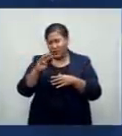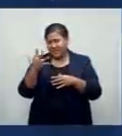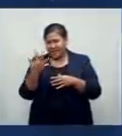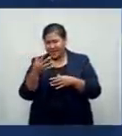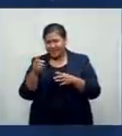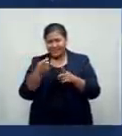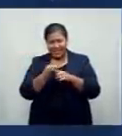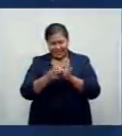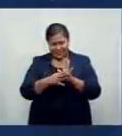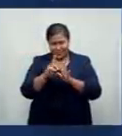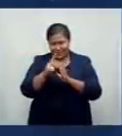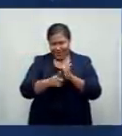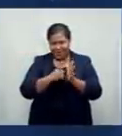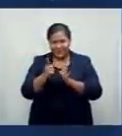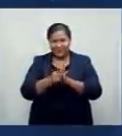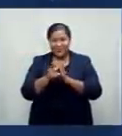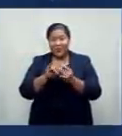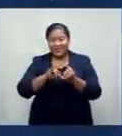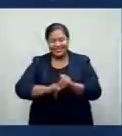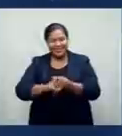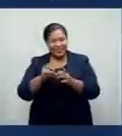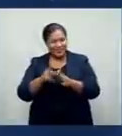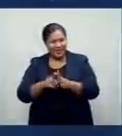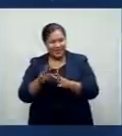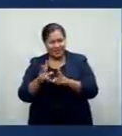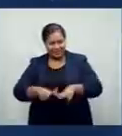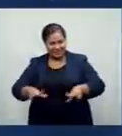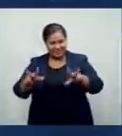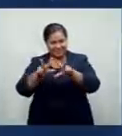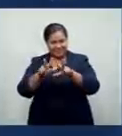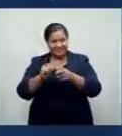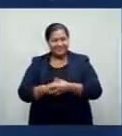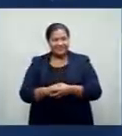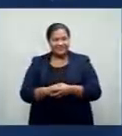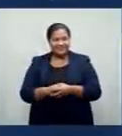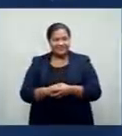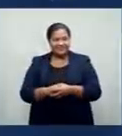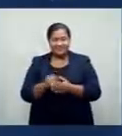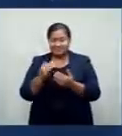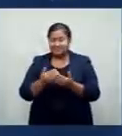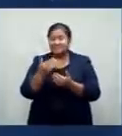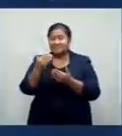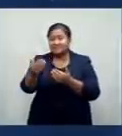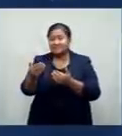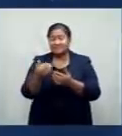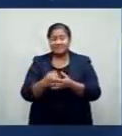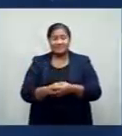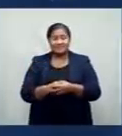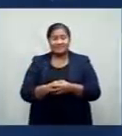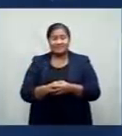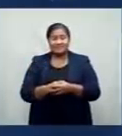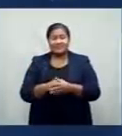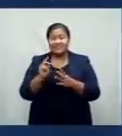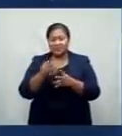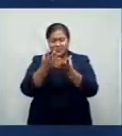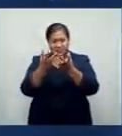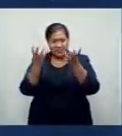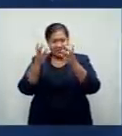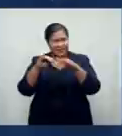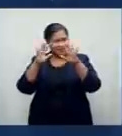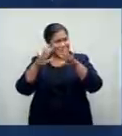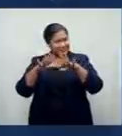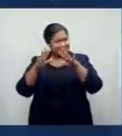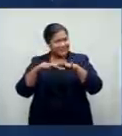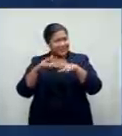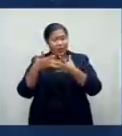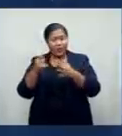kilometers an hour over southern parts of Viti. Looking further on to Thursday, cloudy periods with brief showers over